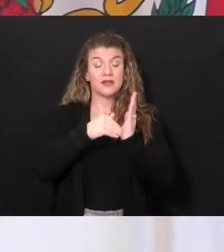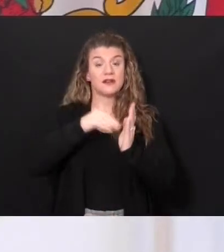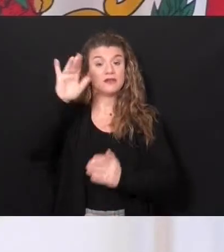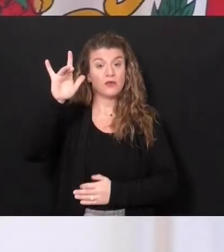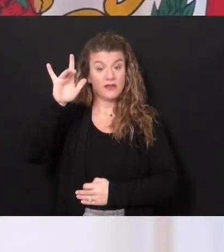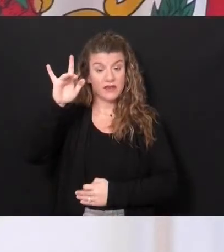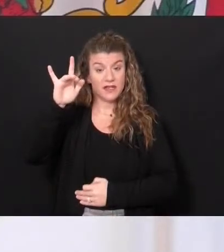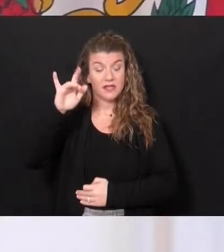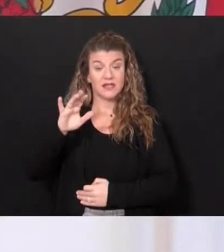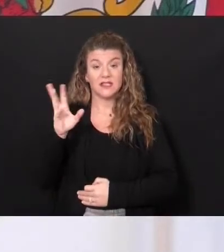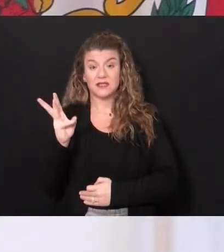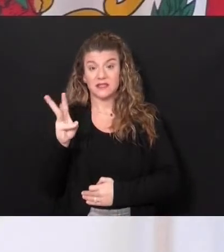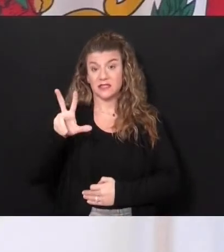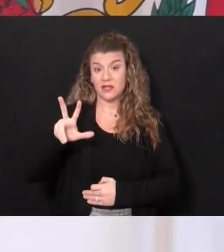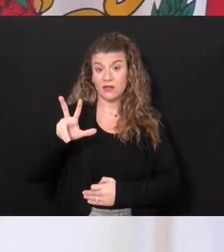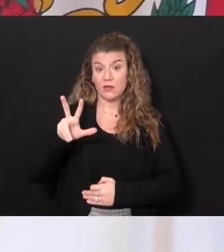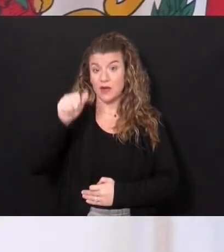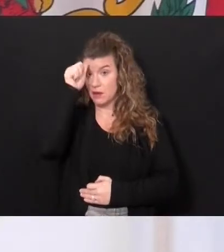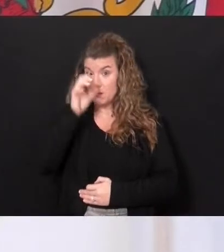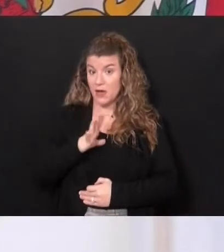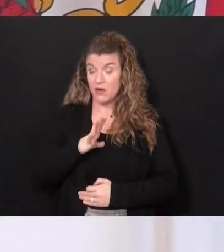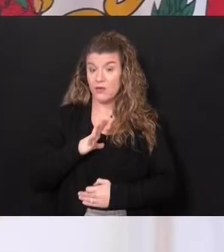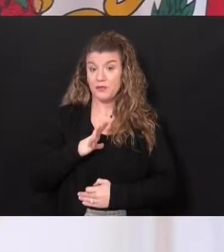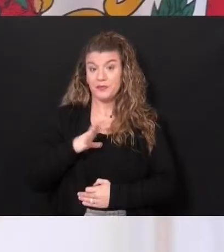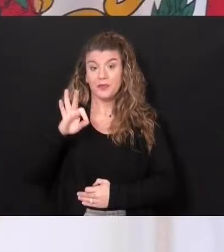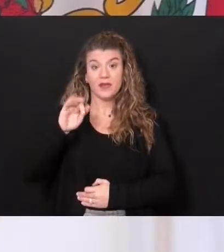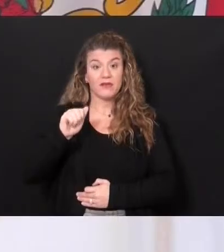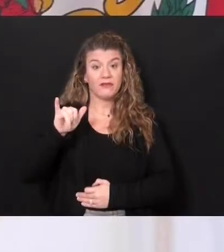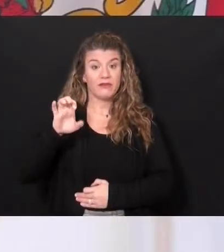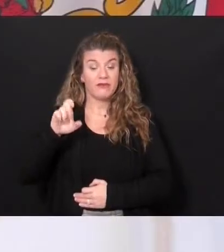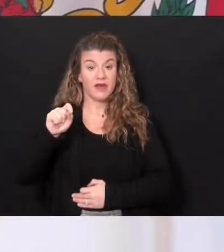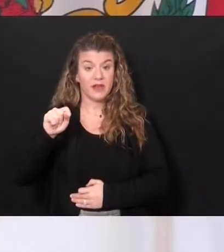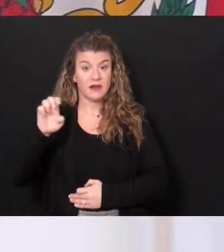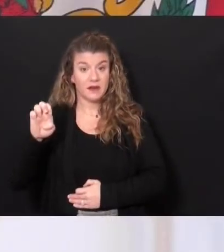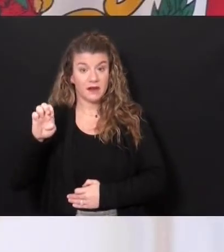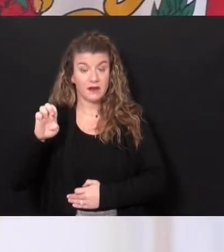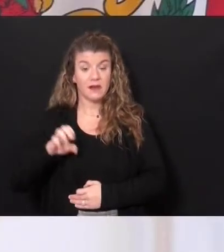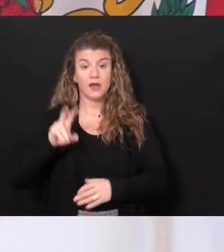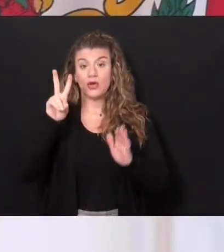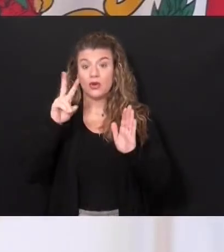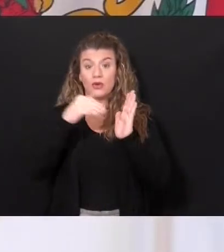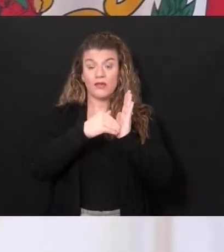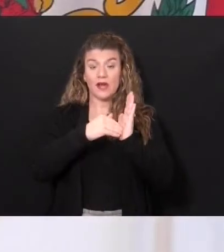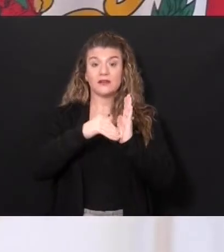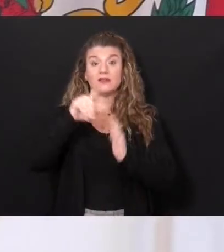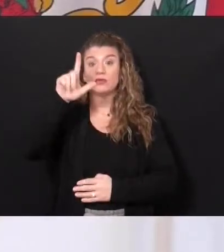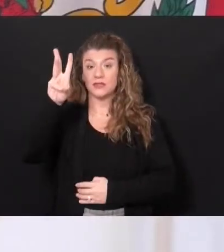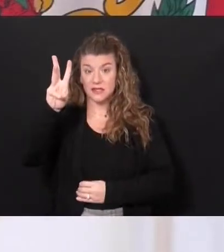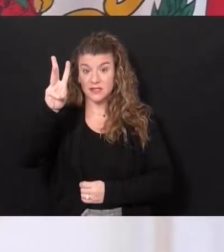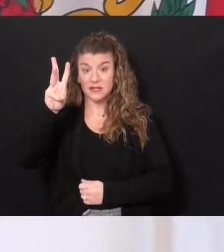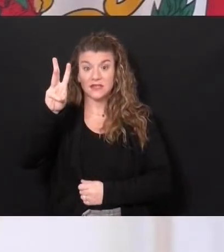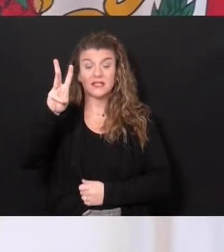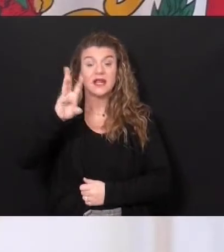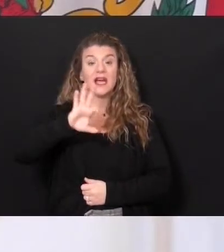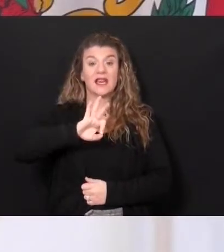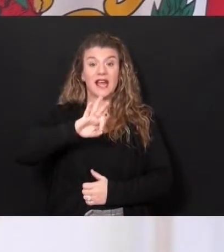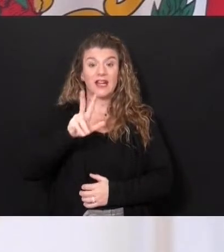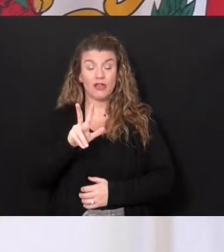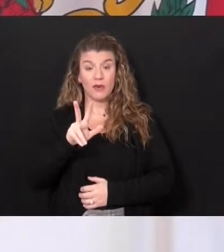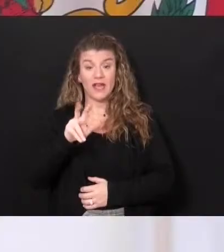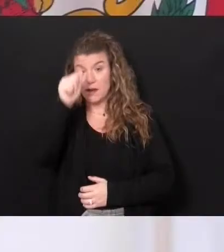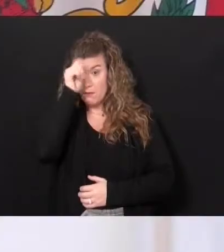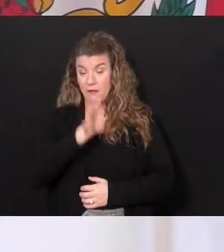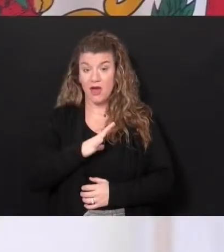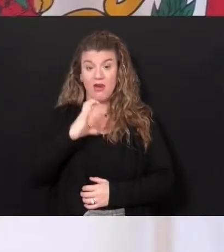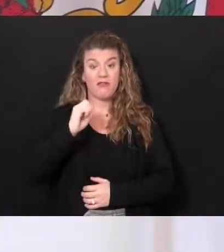2025 death, a 63-year-old male from Fayette County. The 2026 death, a 93-year-old